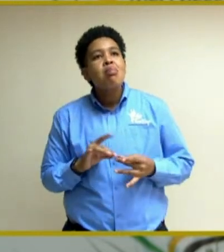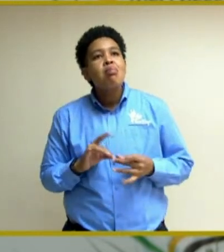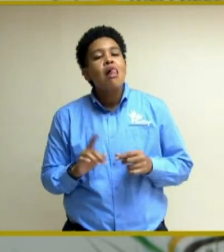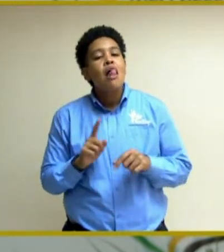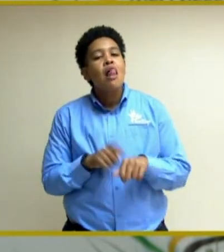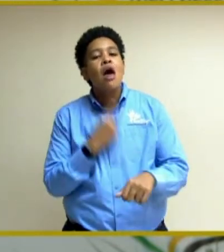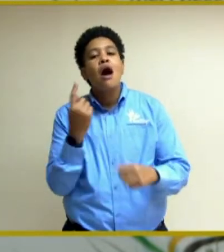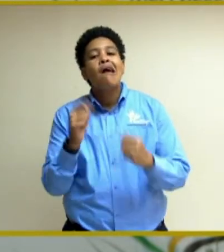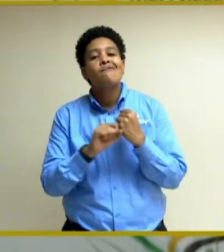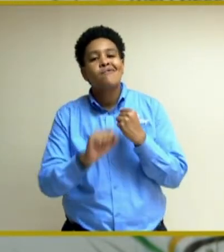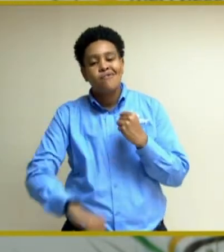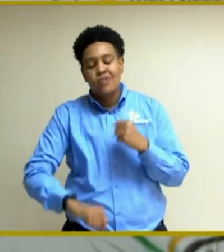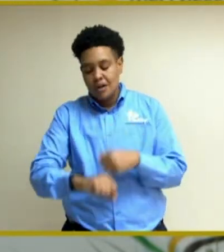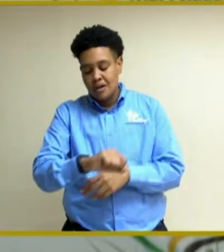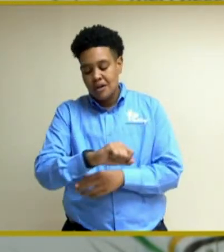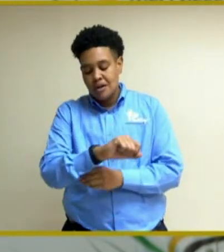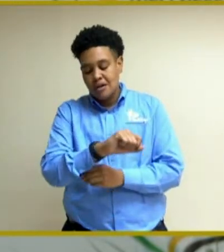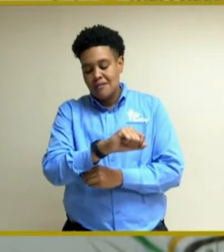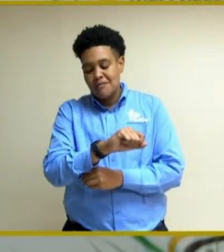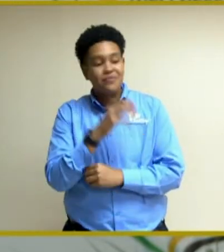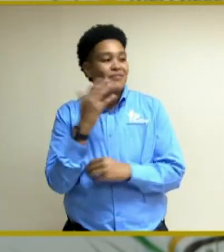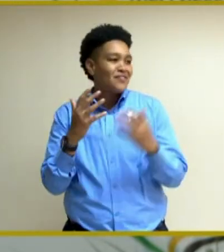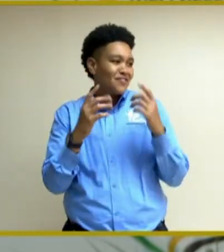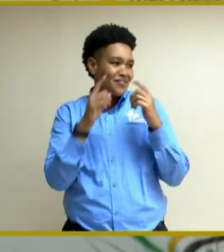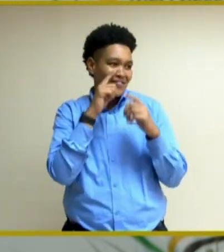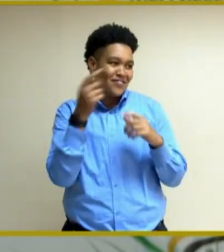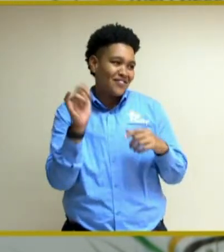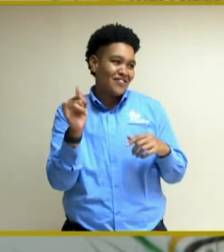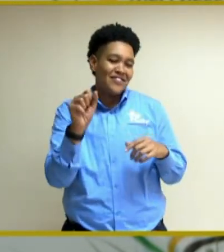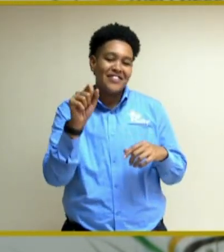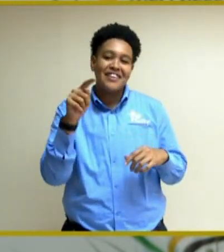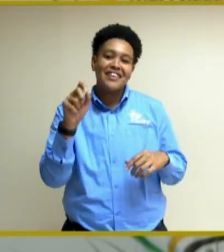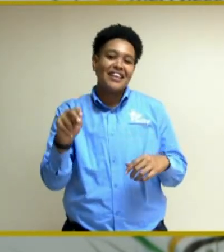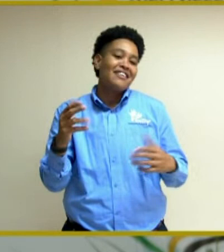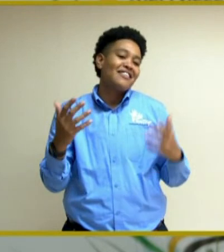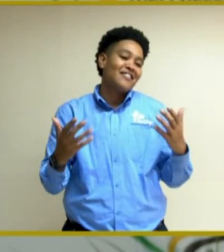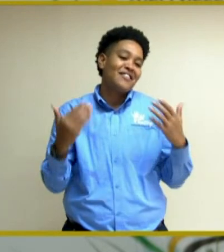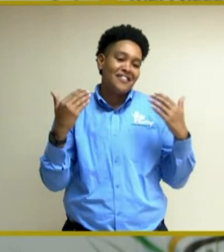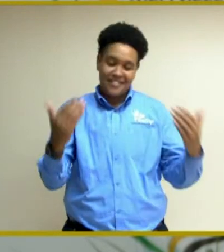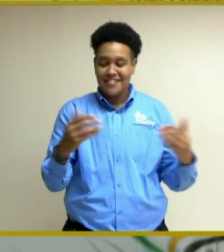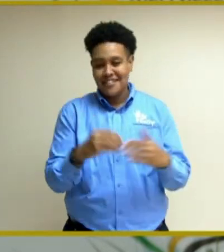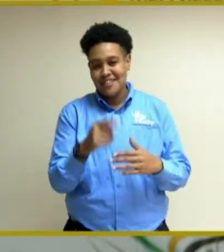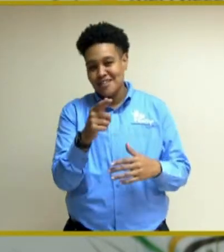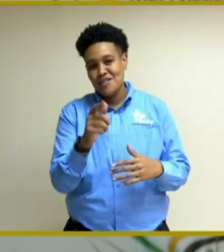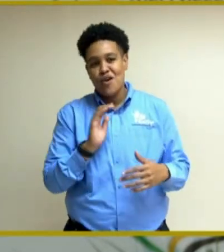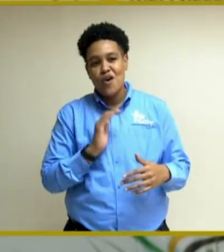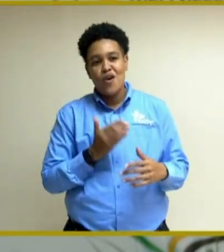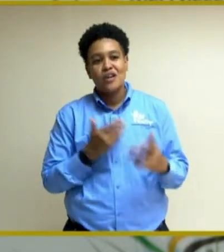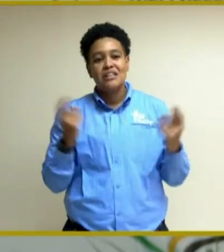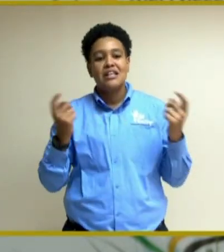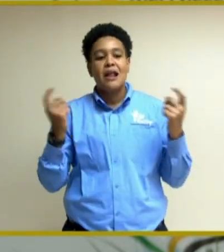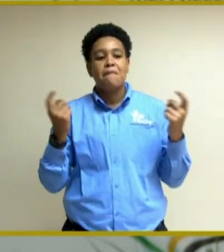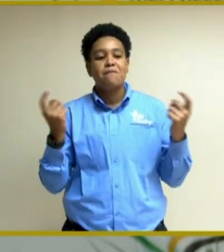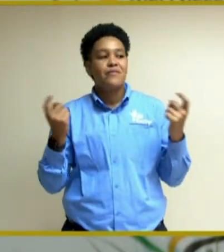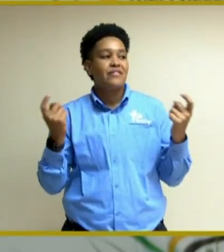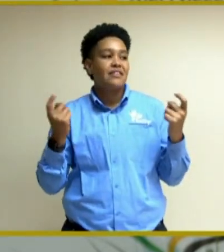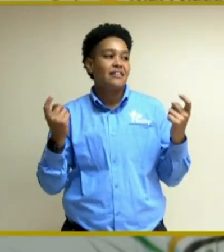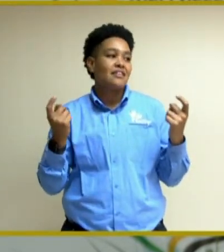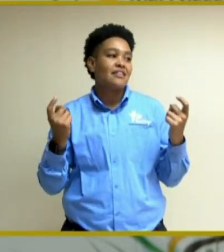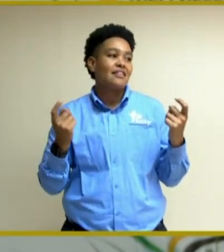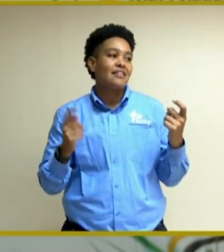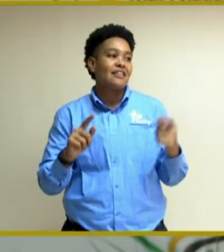long, maybe boring too. So Stephen, let us go right into celebrating